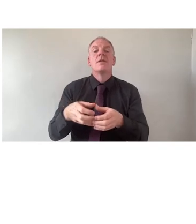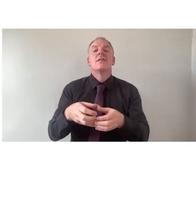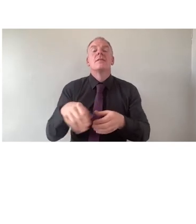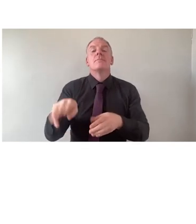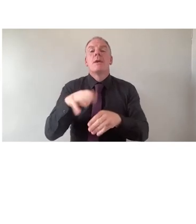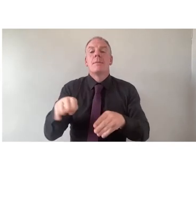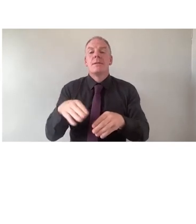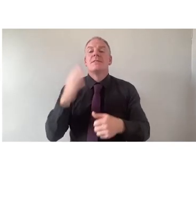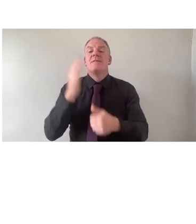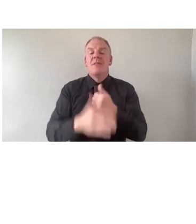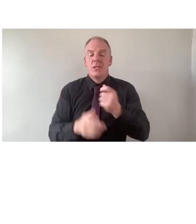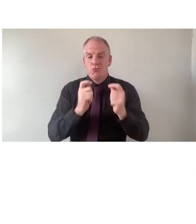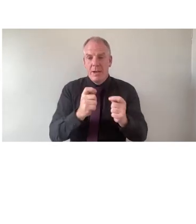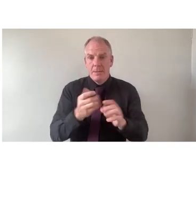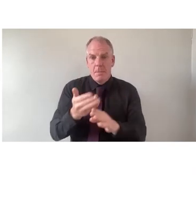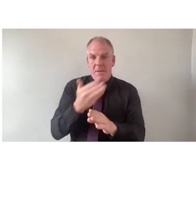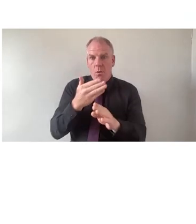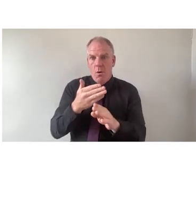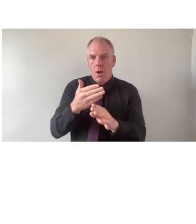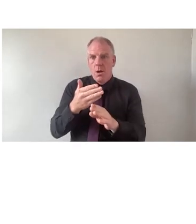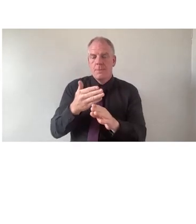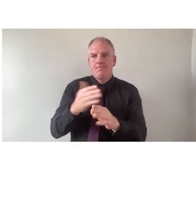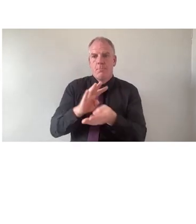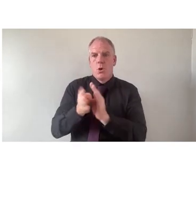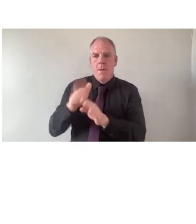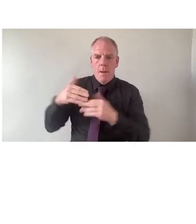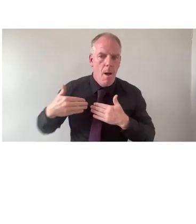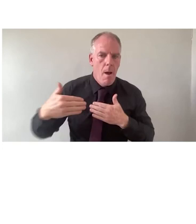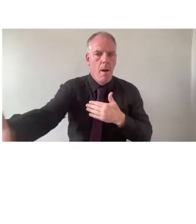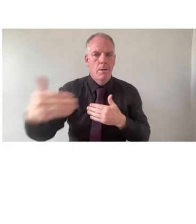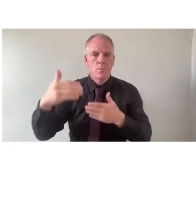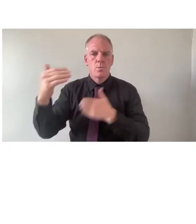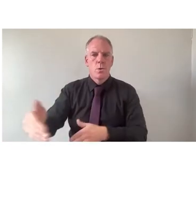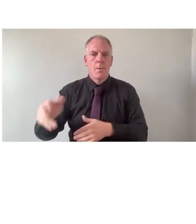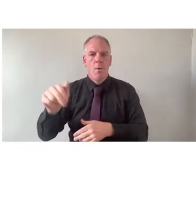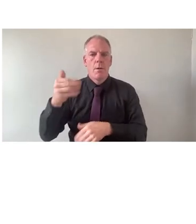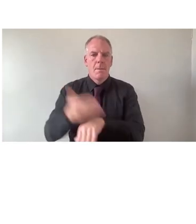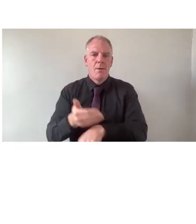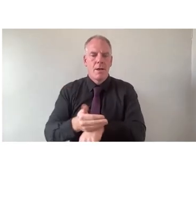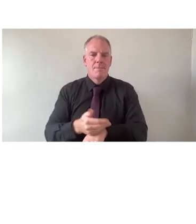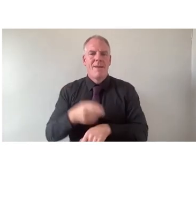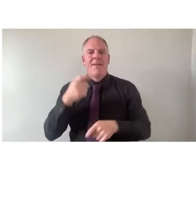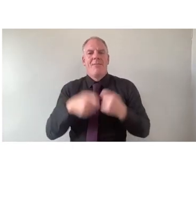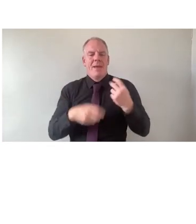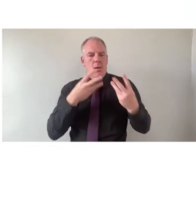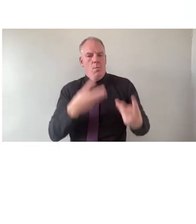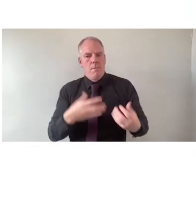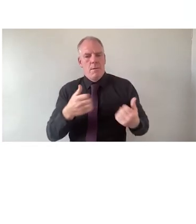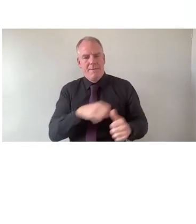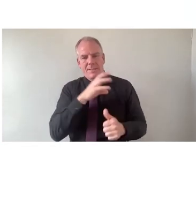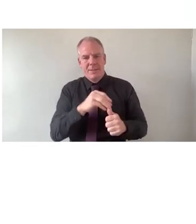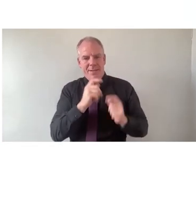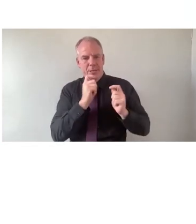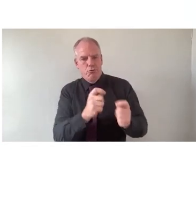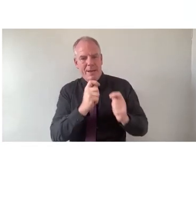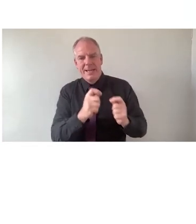employment or training, but before there's a drift into longer term unemployment. But it seeks then with specially